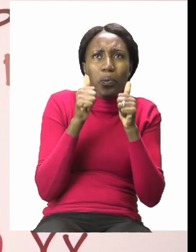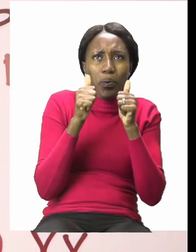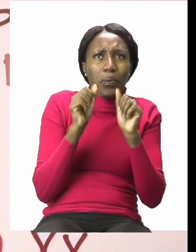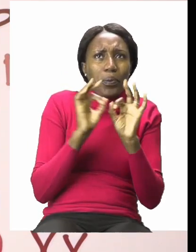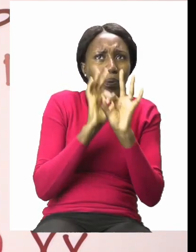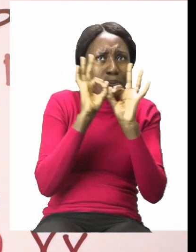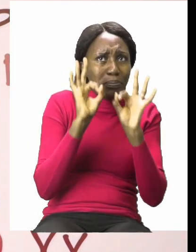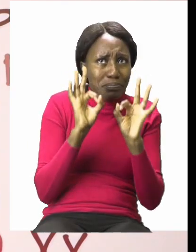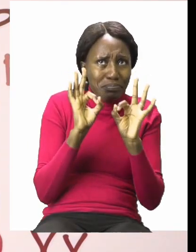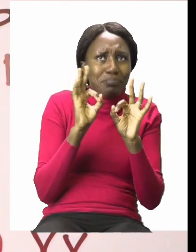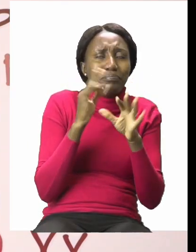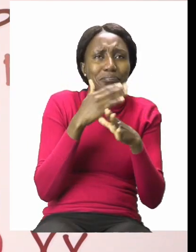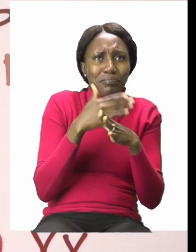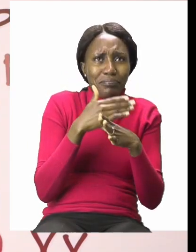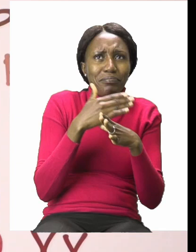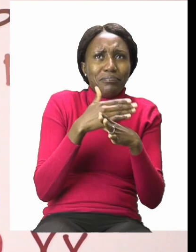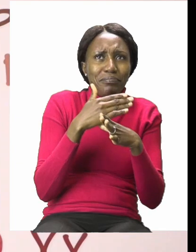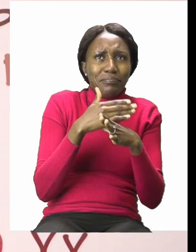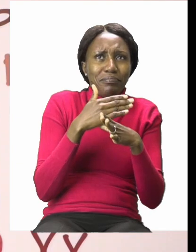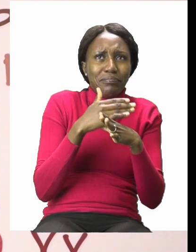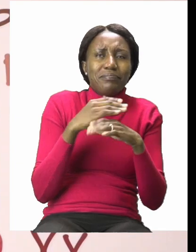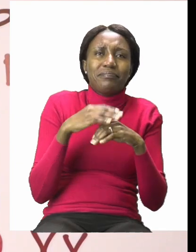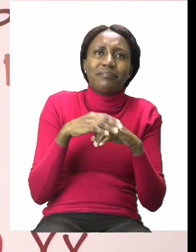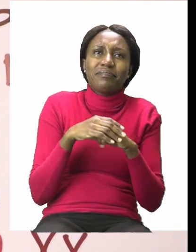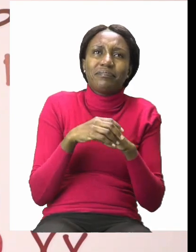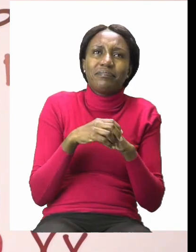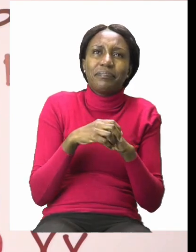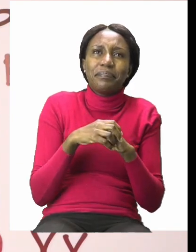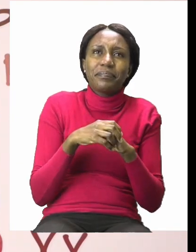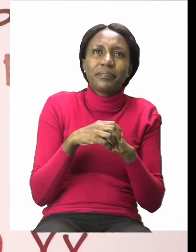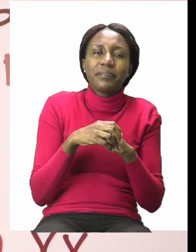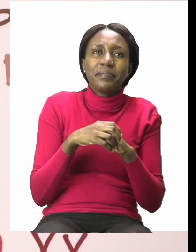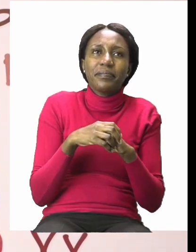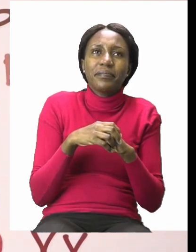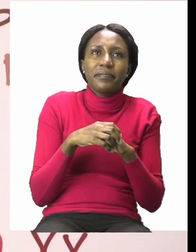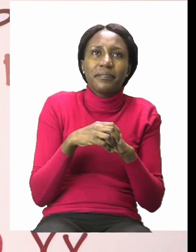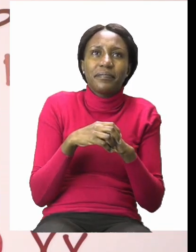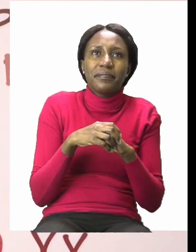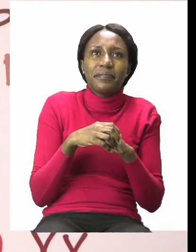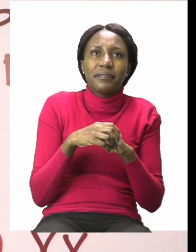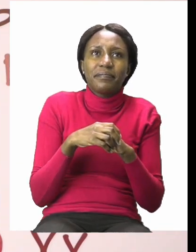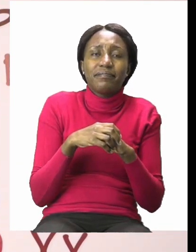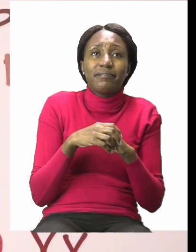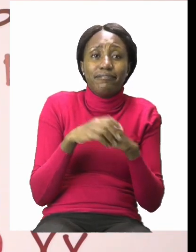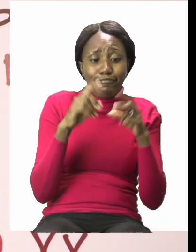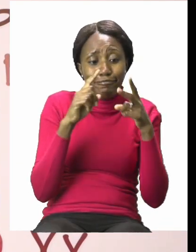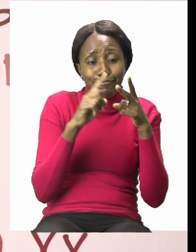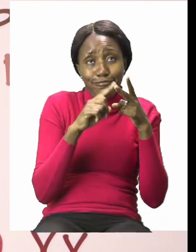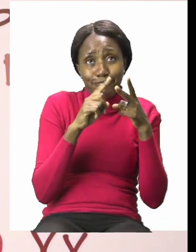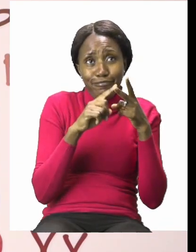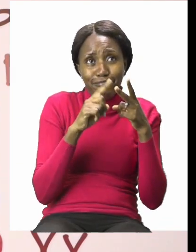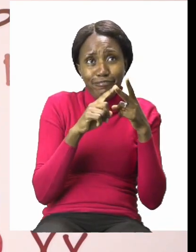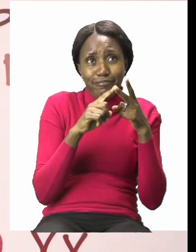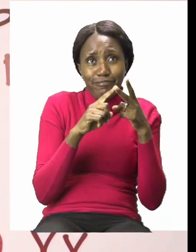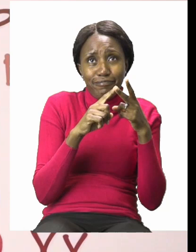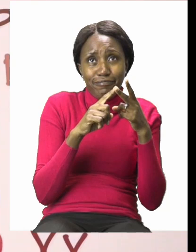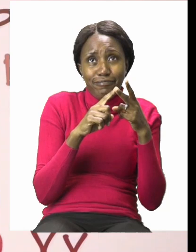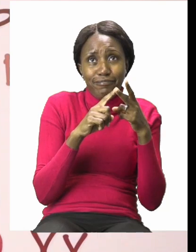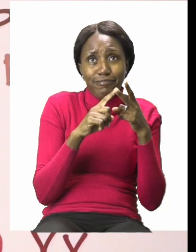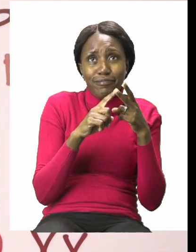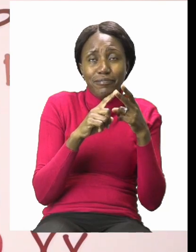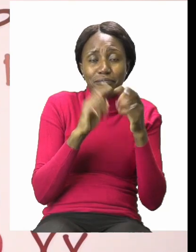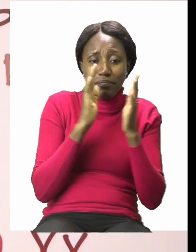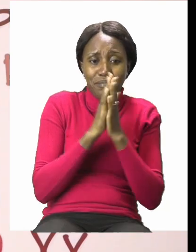and then you have neat, straight lines. The second rule is say it as